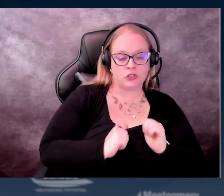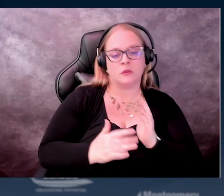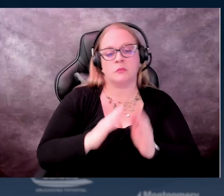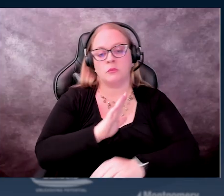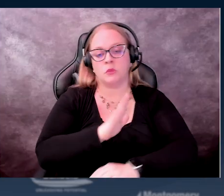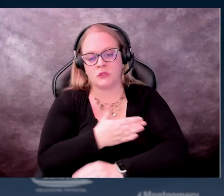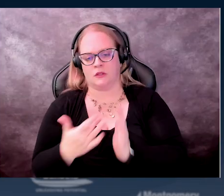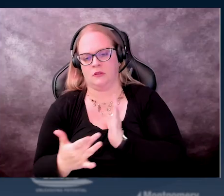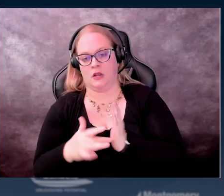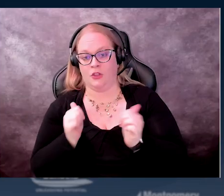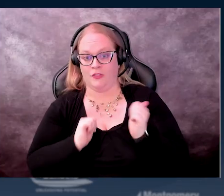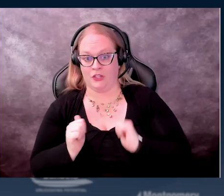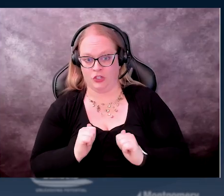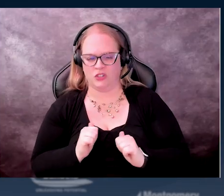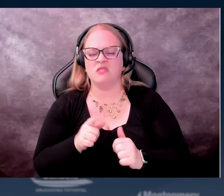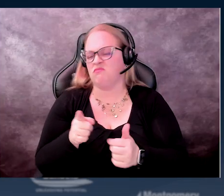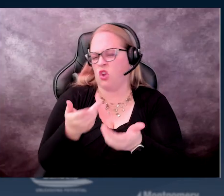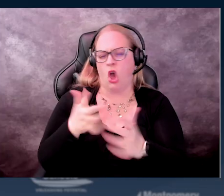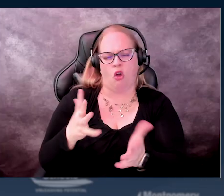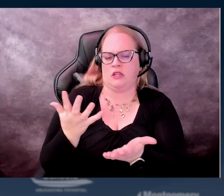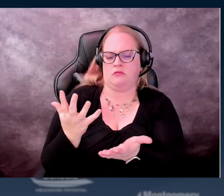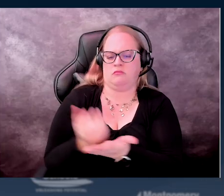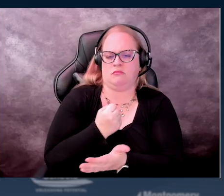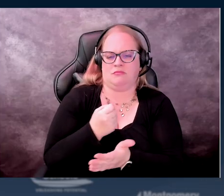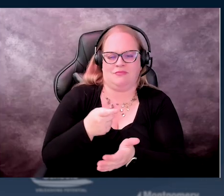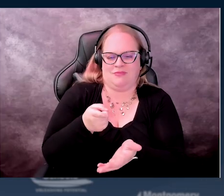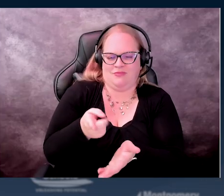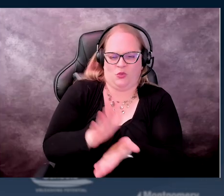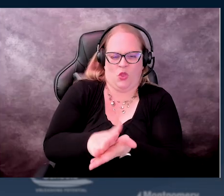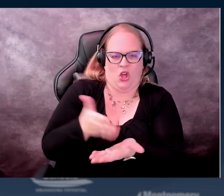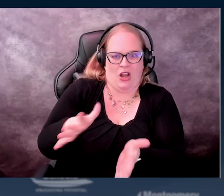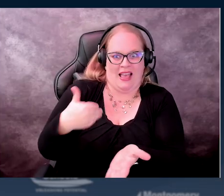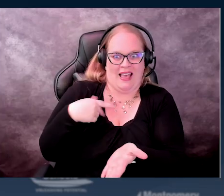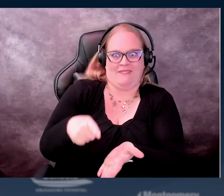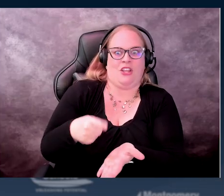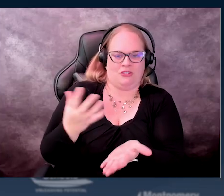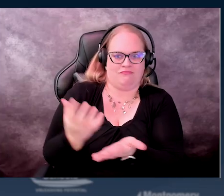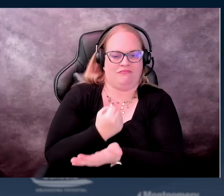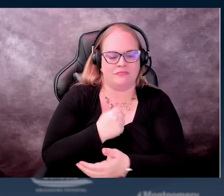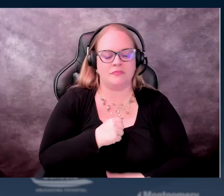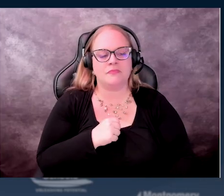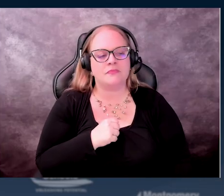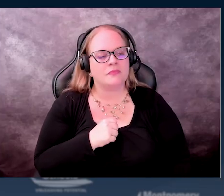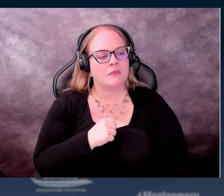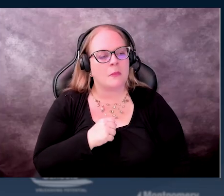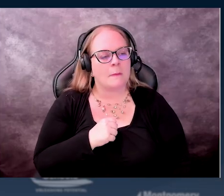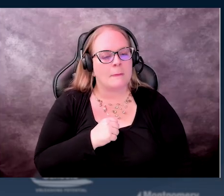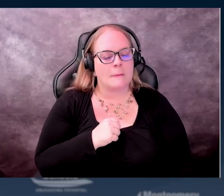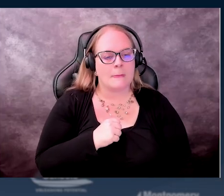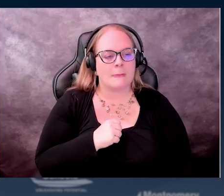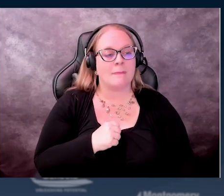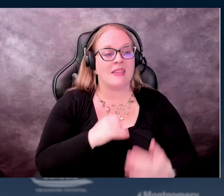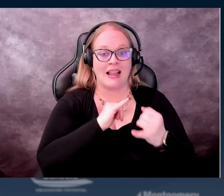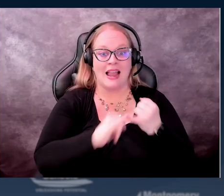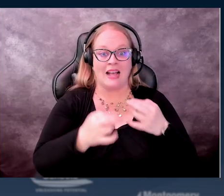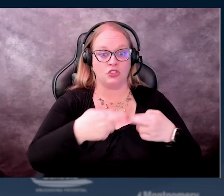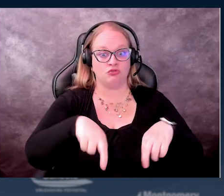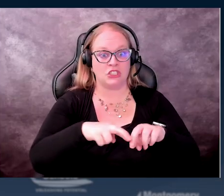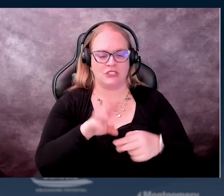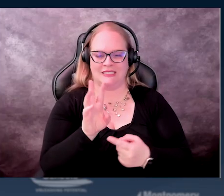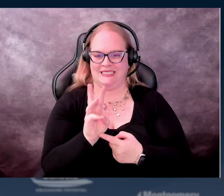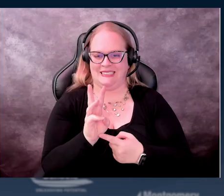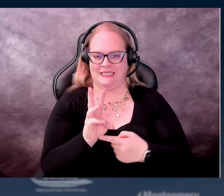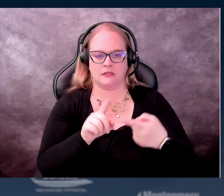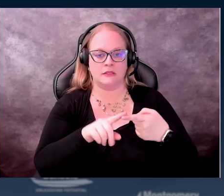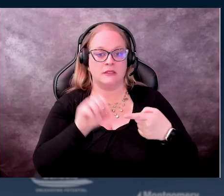has to offer already. And the final region would be Region 6, including Seneca Valley, Clarksburg,